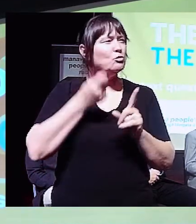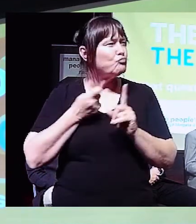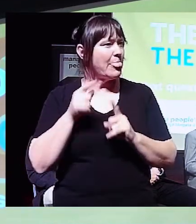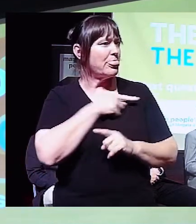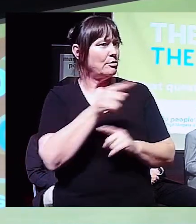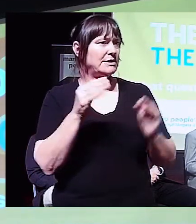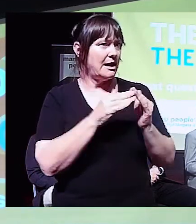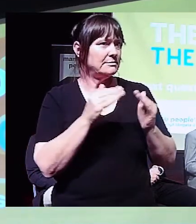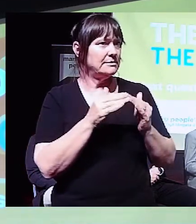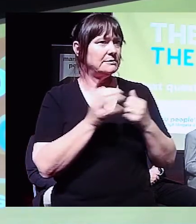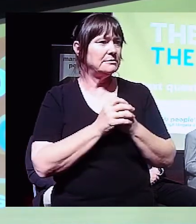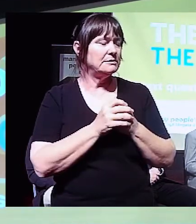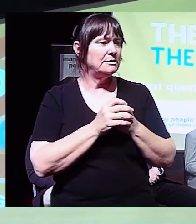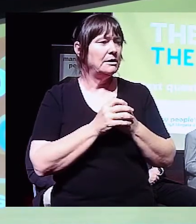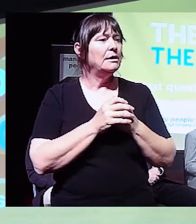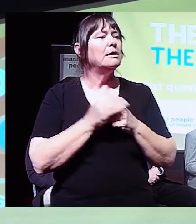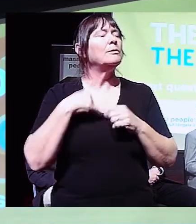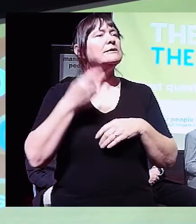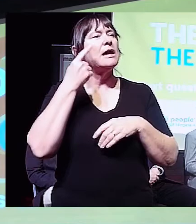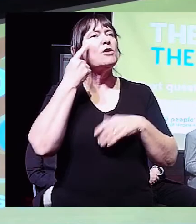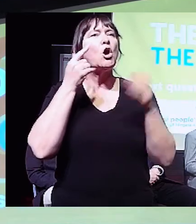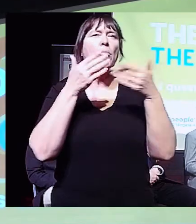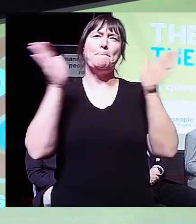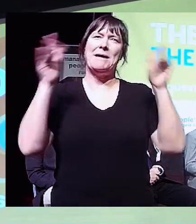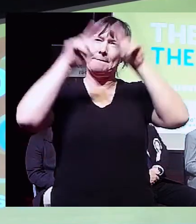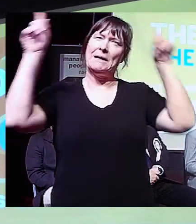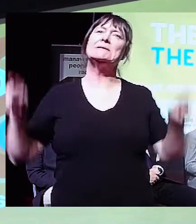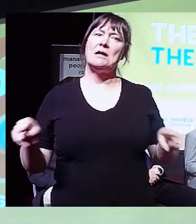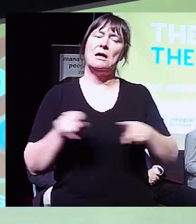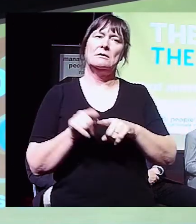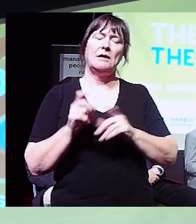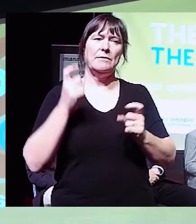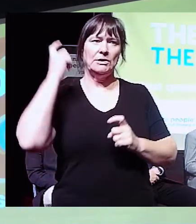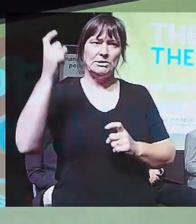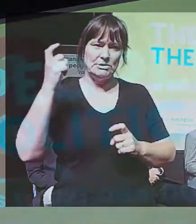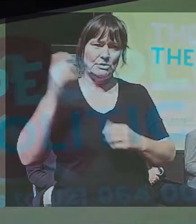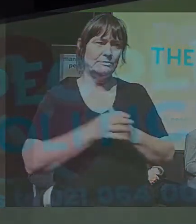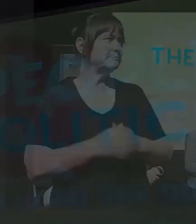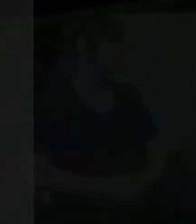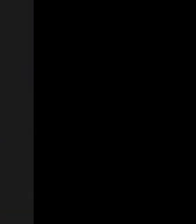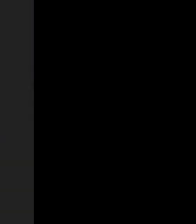various ways. We need to look at the overall picture. I'm concerned about that. One of the